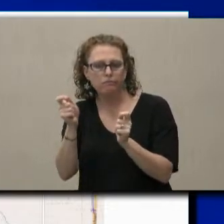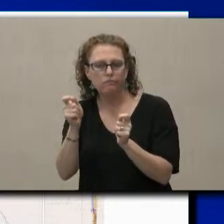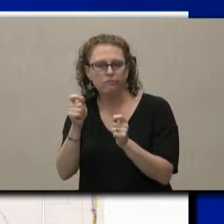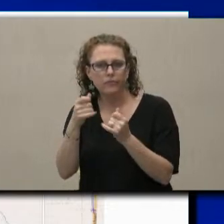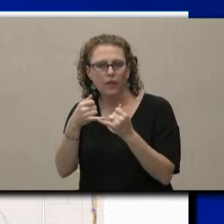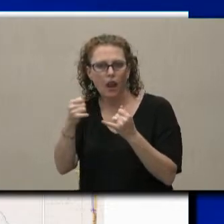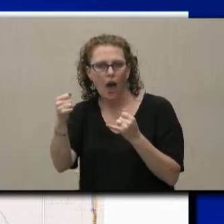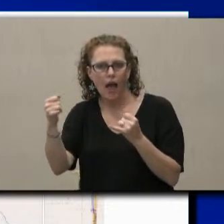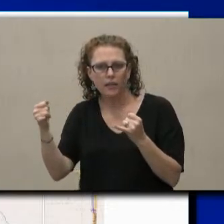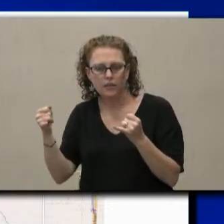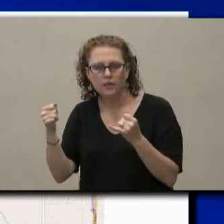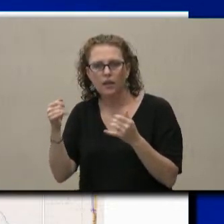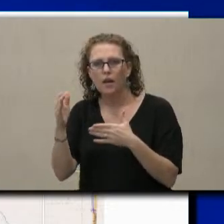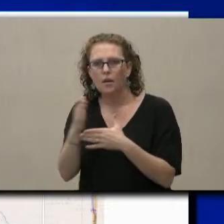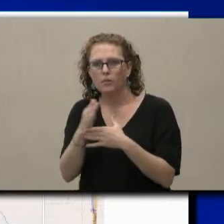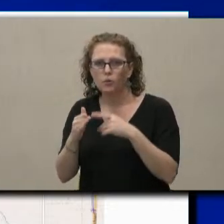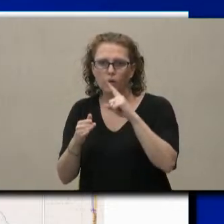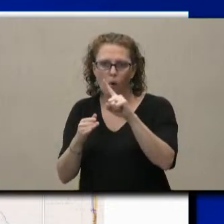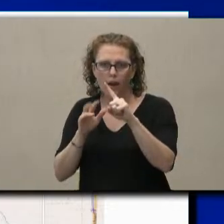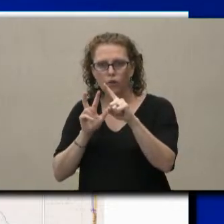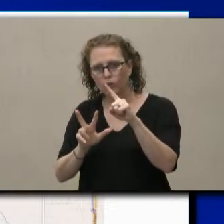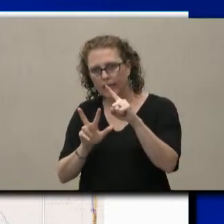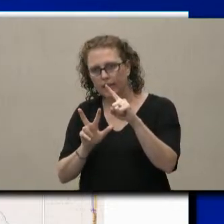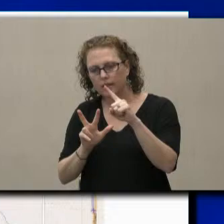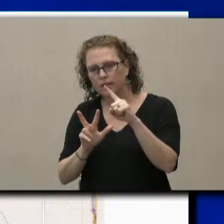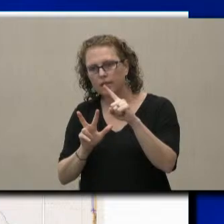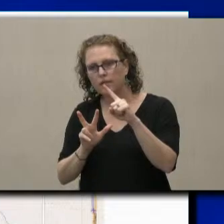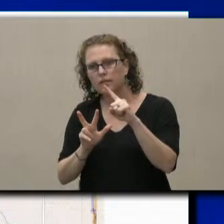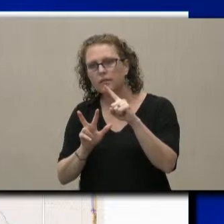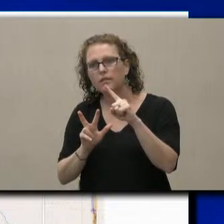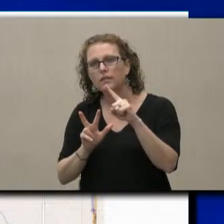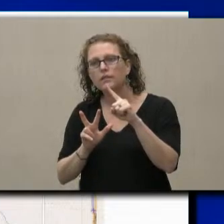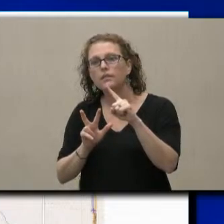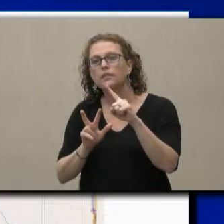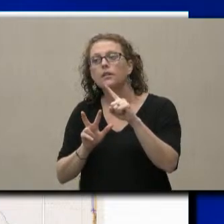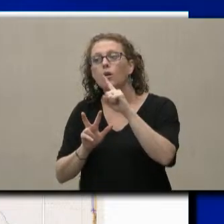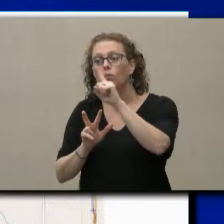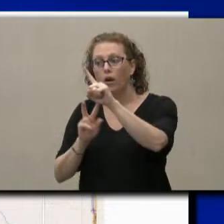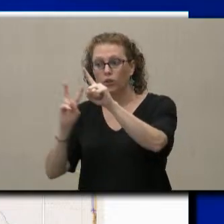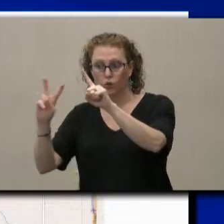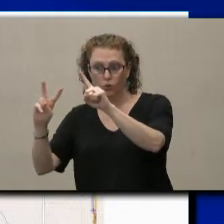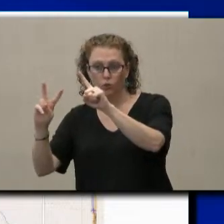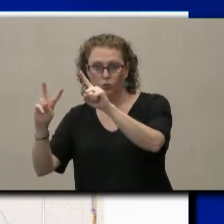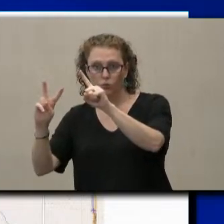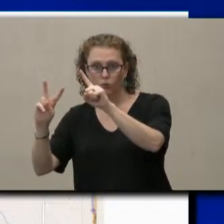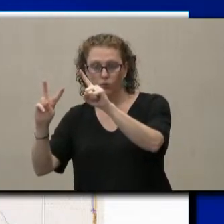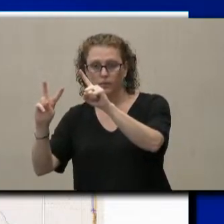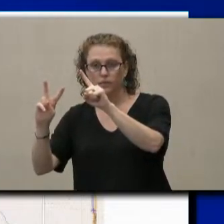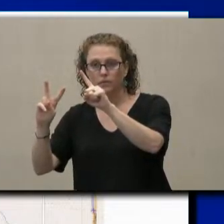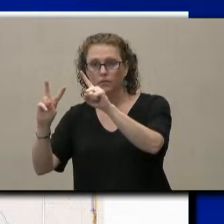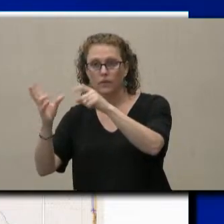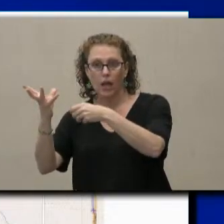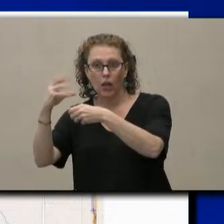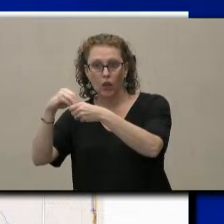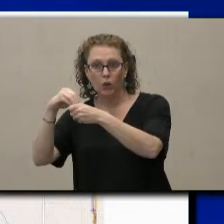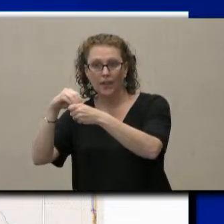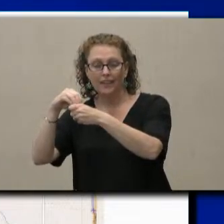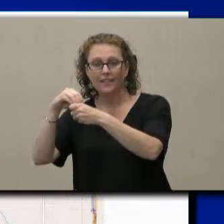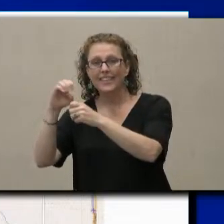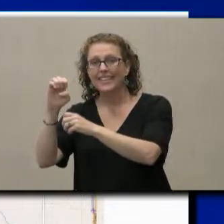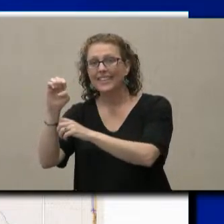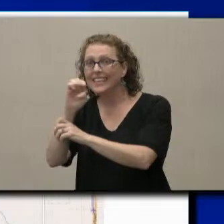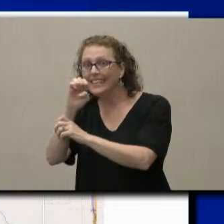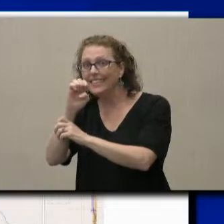boundaries between districts 1 and 3, and also districts 1 and 2, including east of the Nut